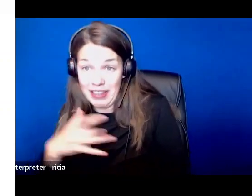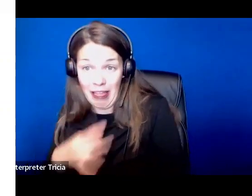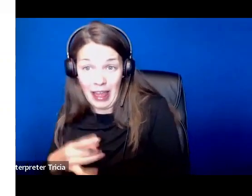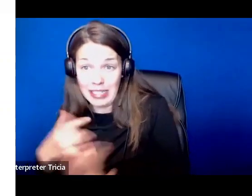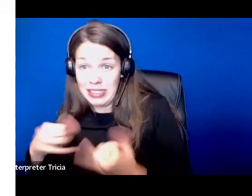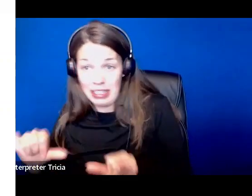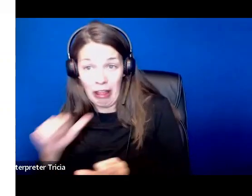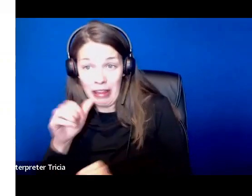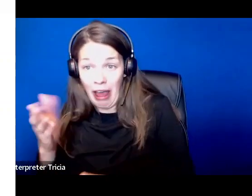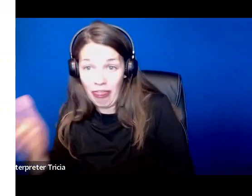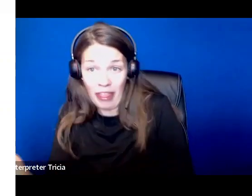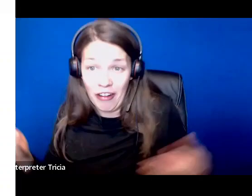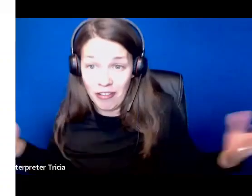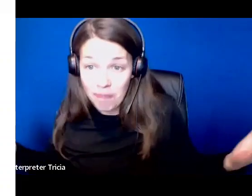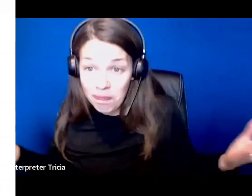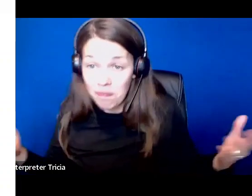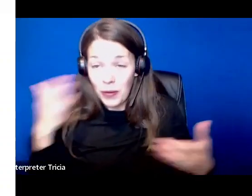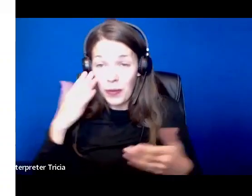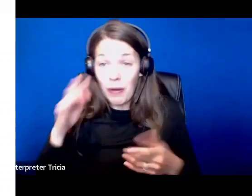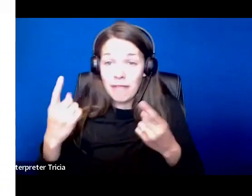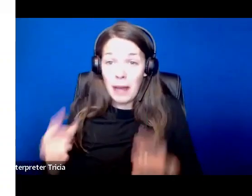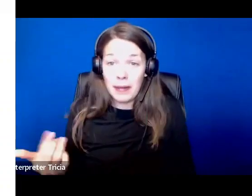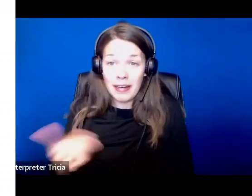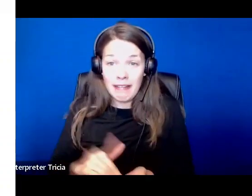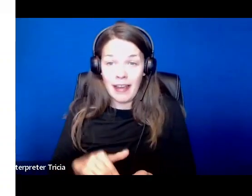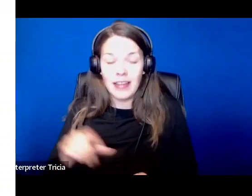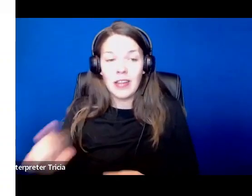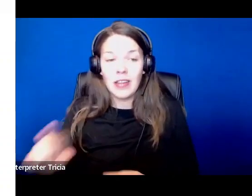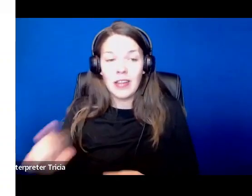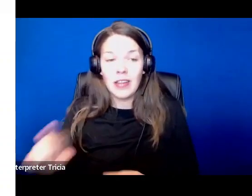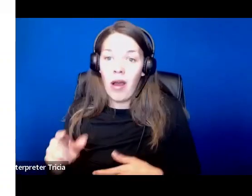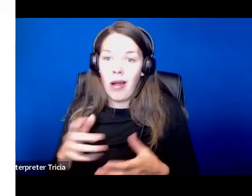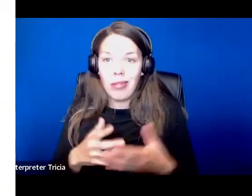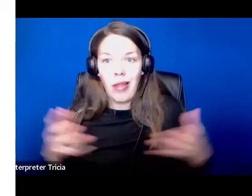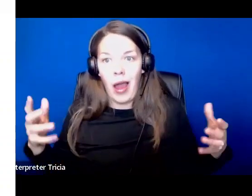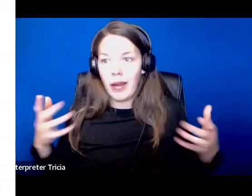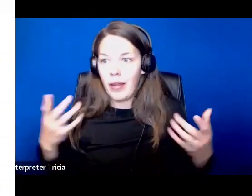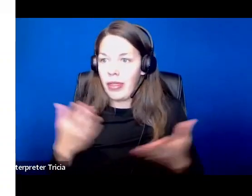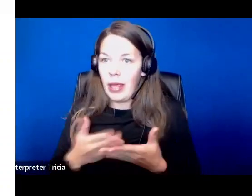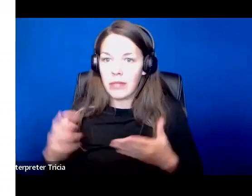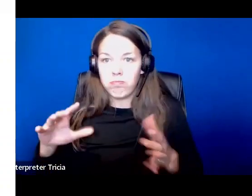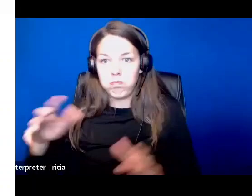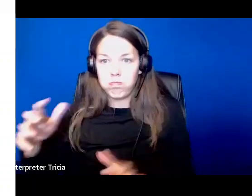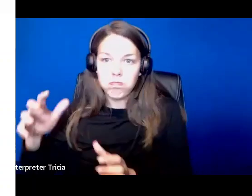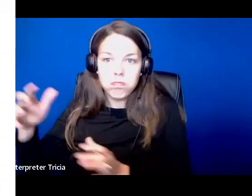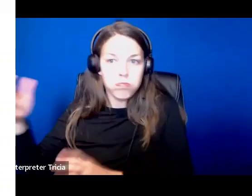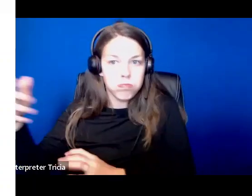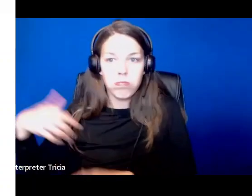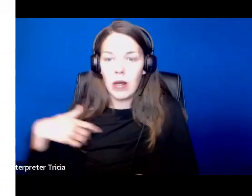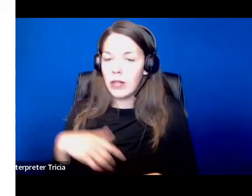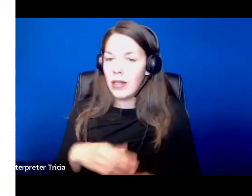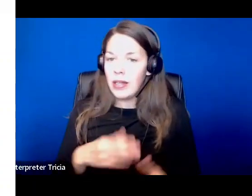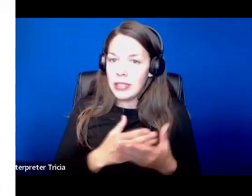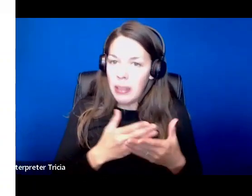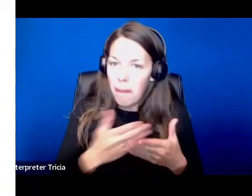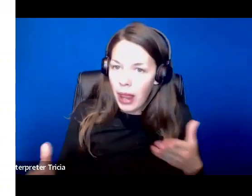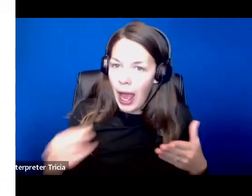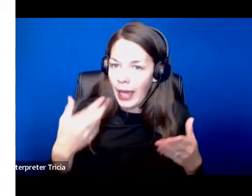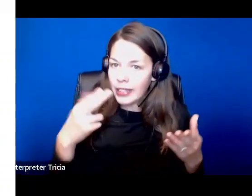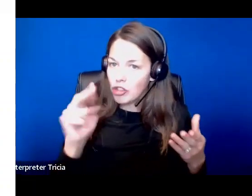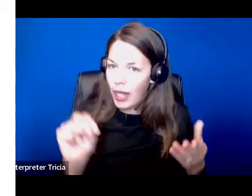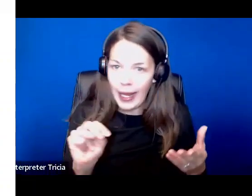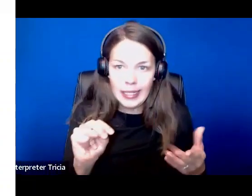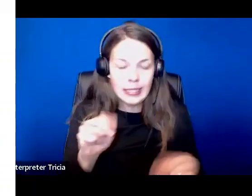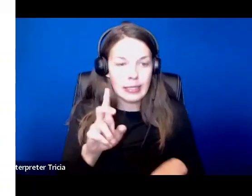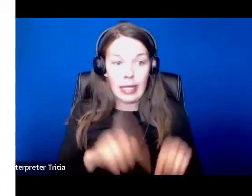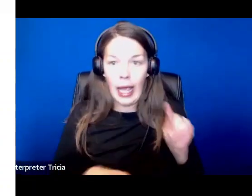if it's ever going to happen. And so there were huge dislocations, supply chains. People couldn't go back to the same job. Most of